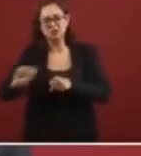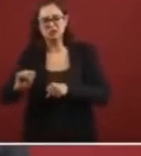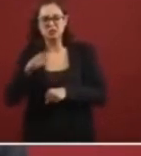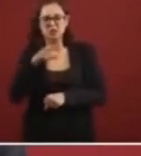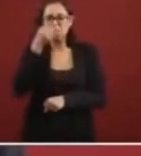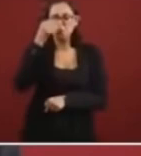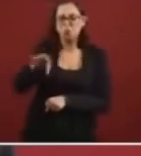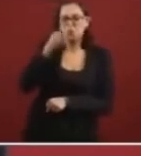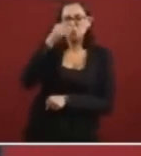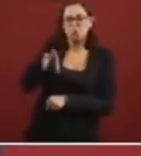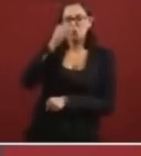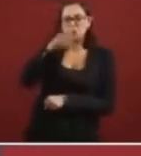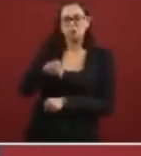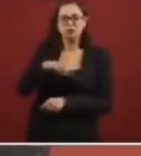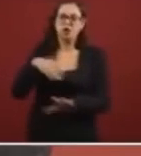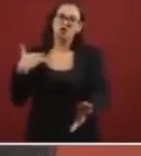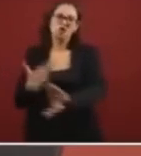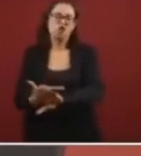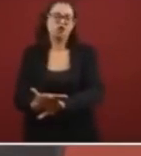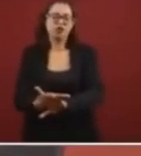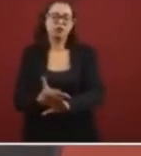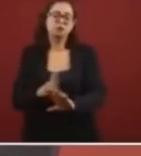was.